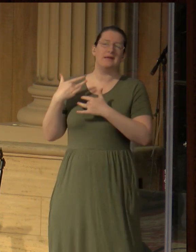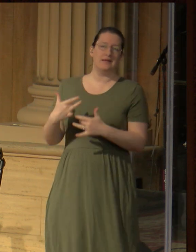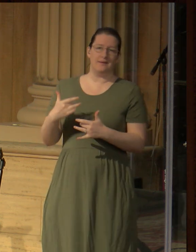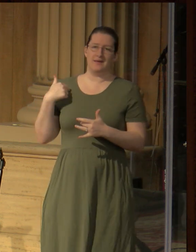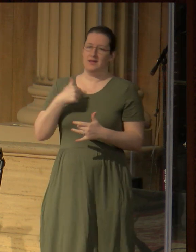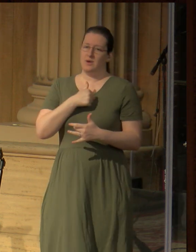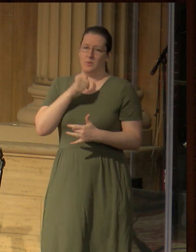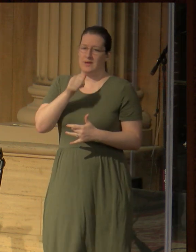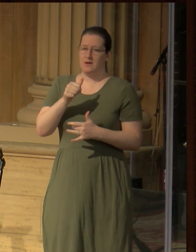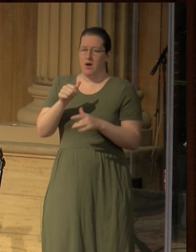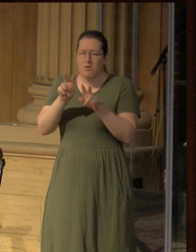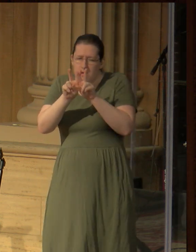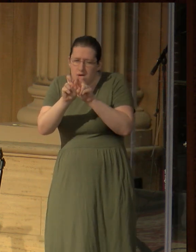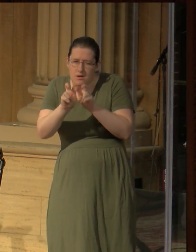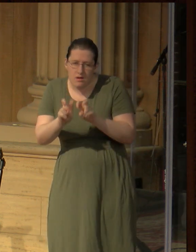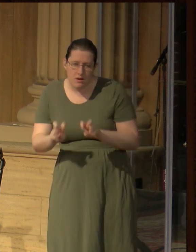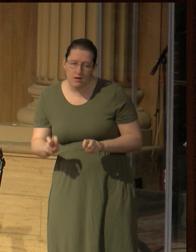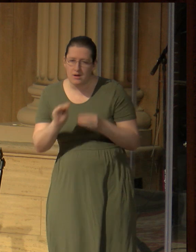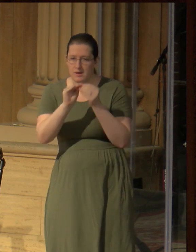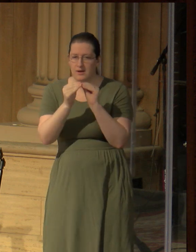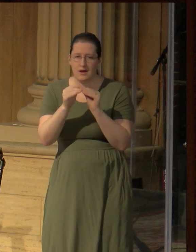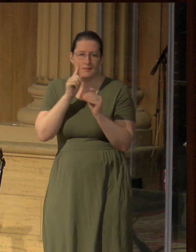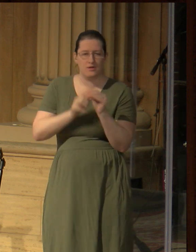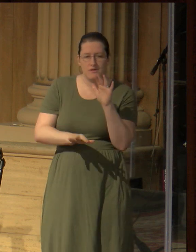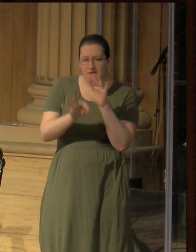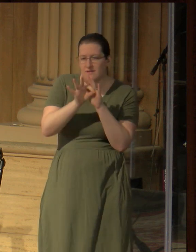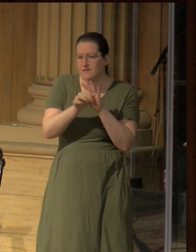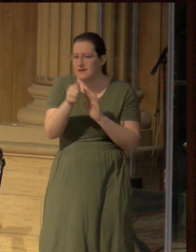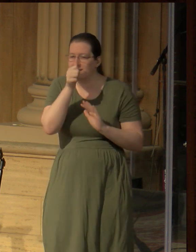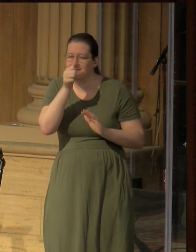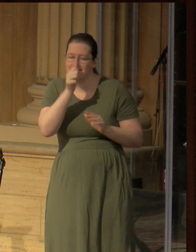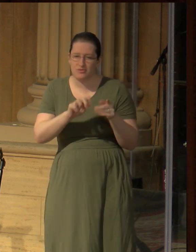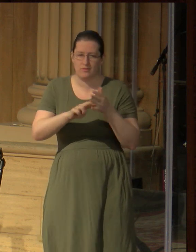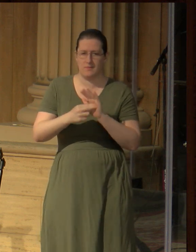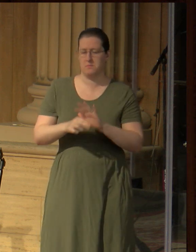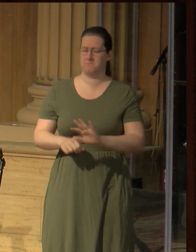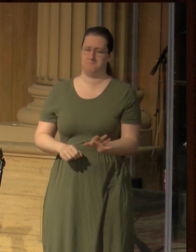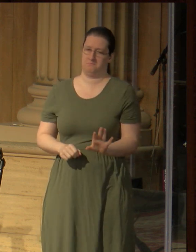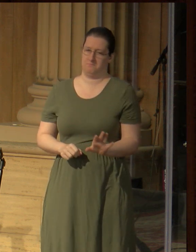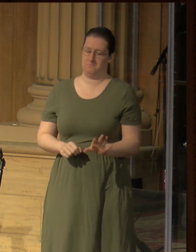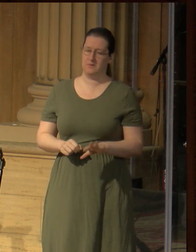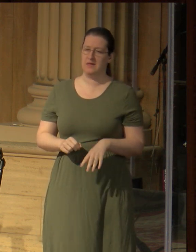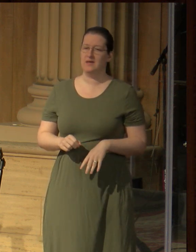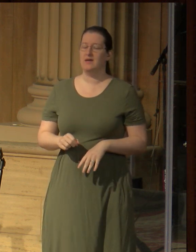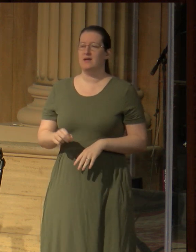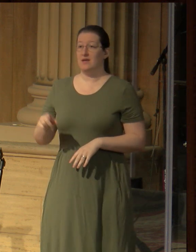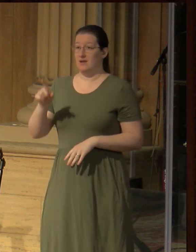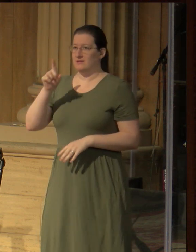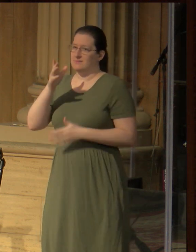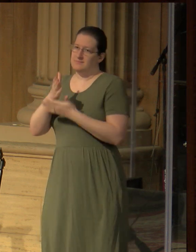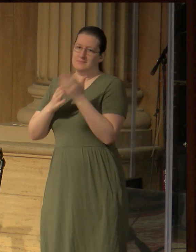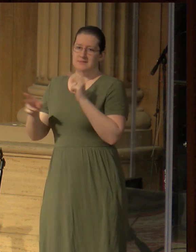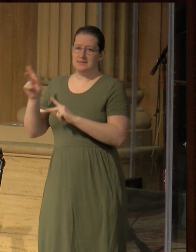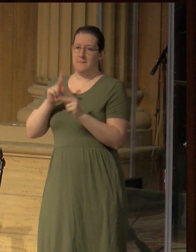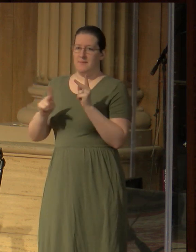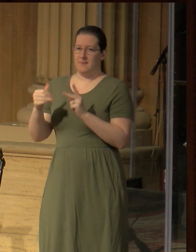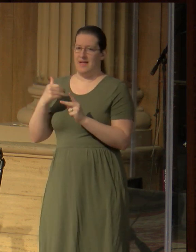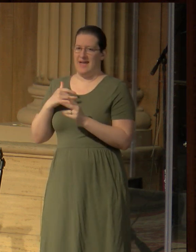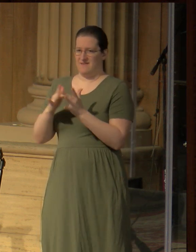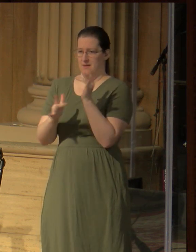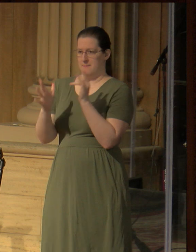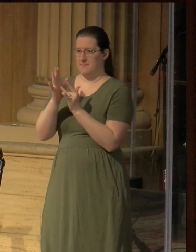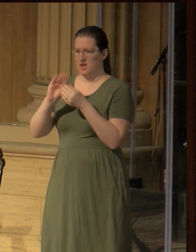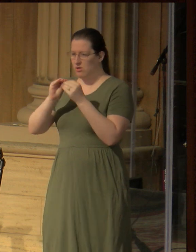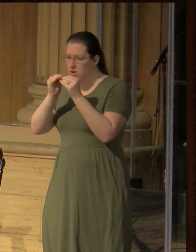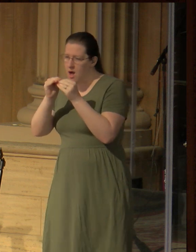at the numbers of the Bible to find secret spiritual meanings. There's like a whole field of biblical numerology, and a lot of